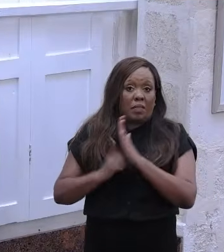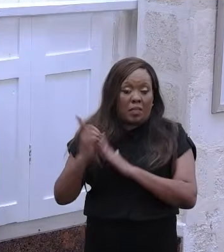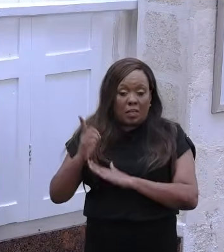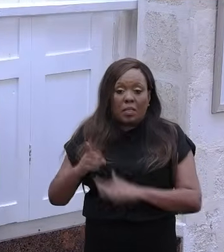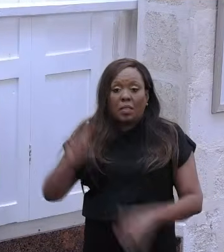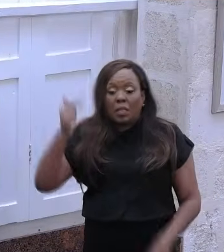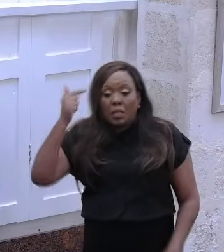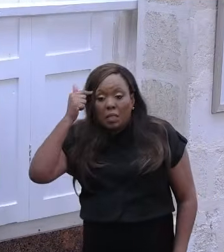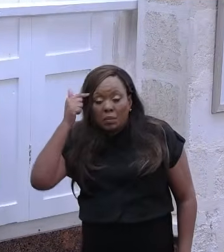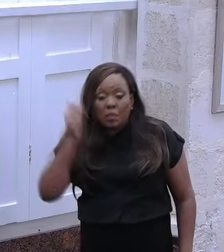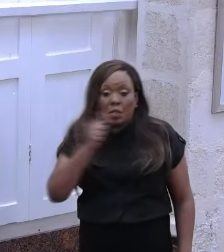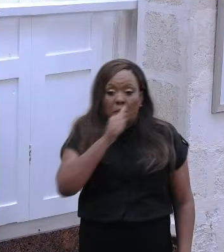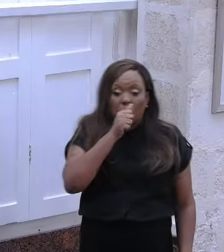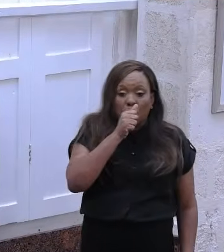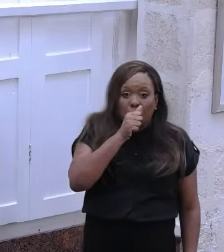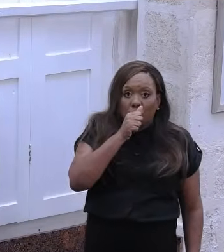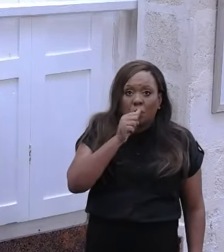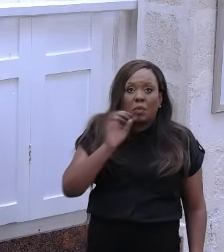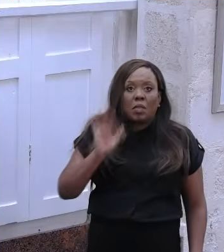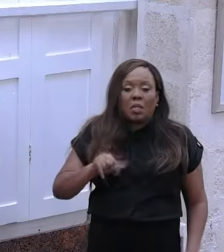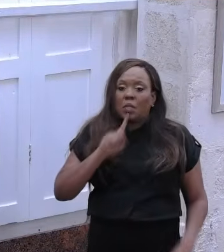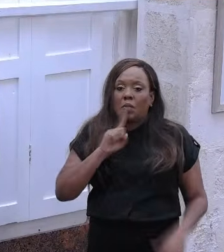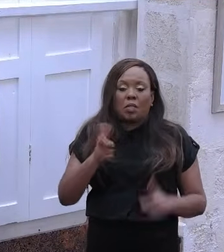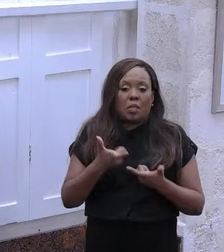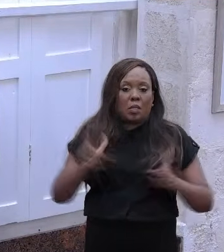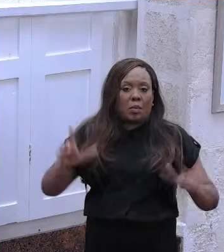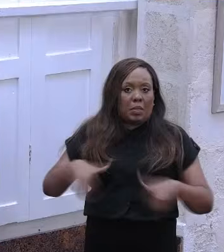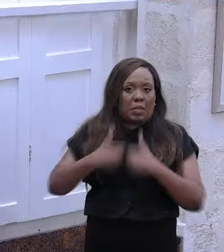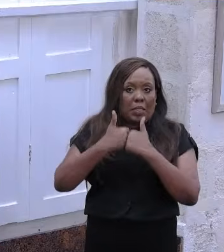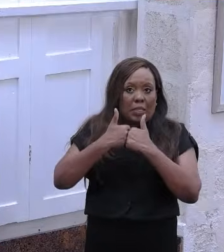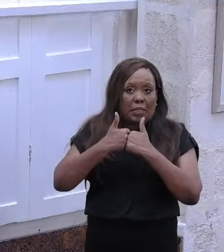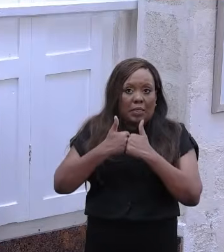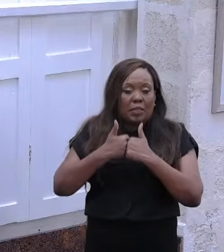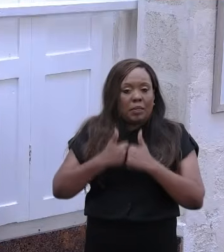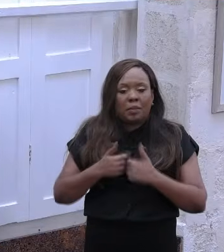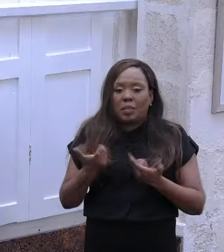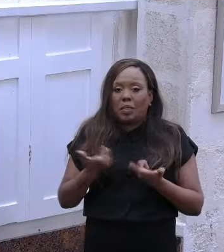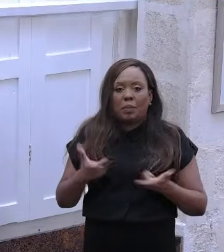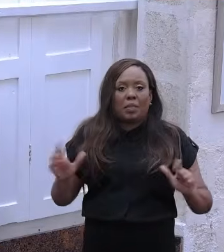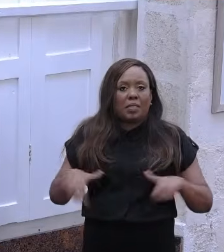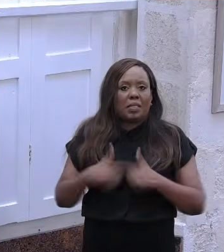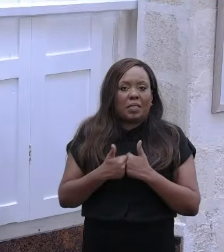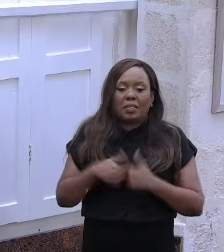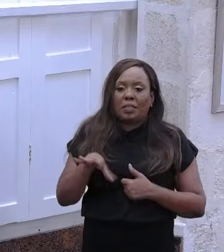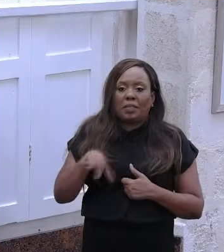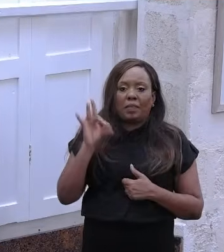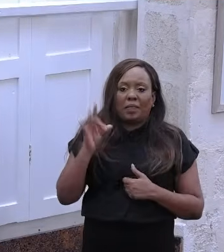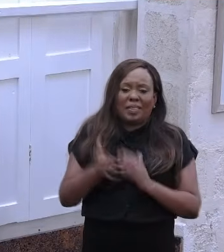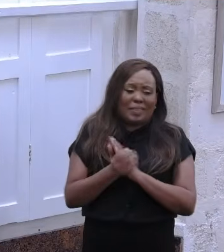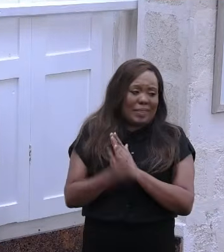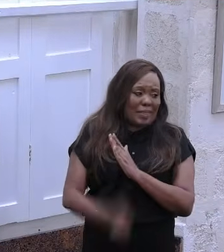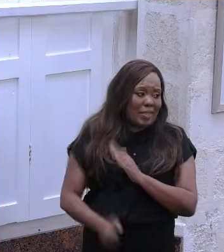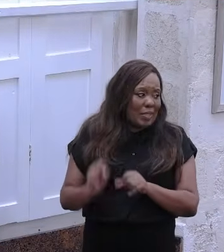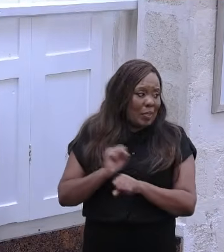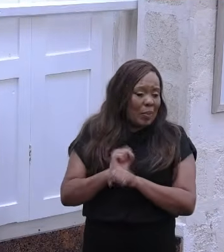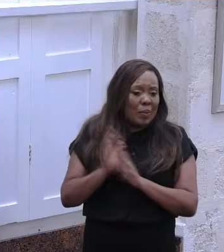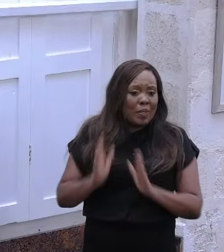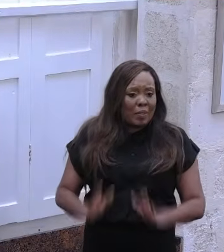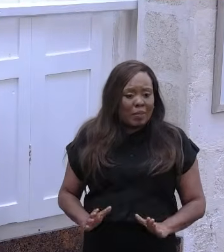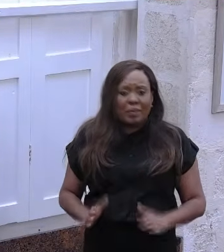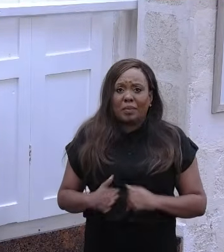public was indeed a major challenge to find skilled workers and even